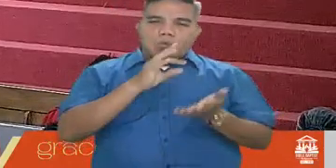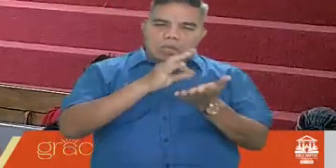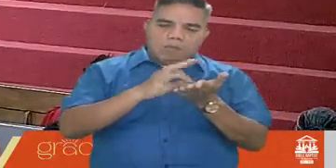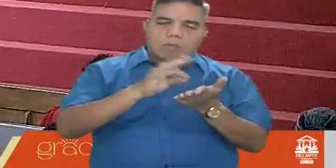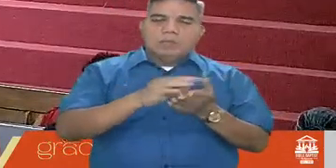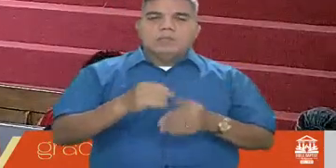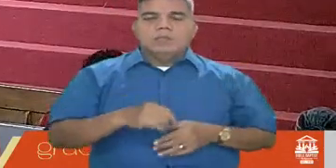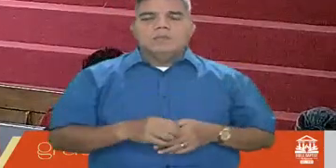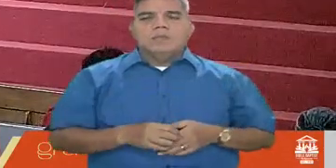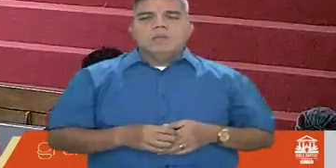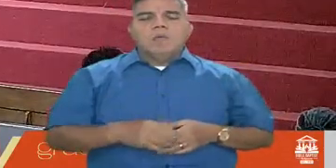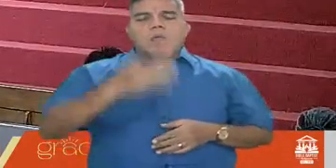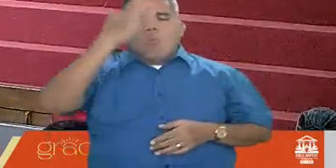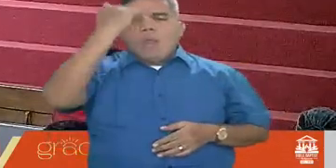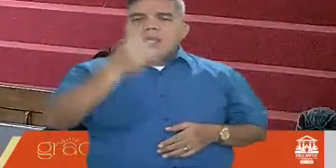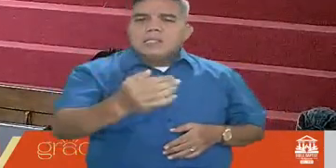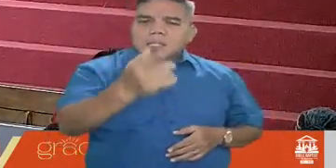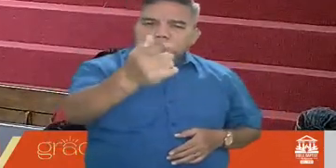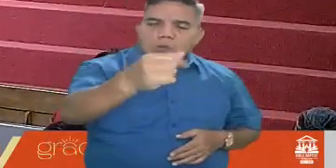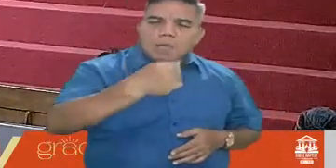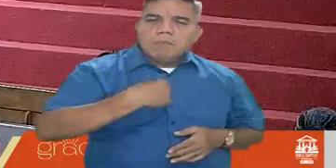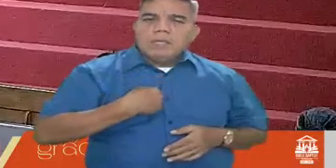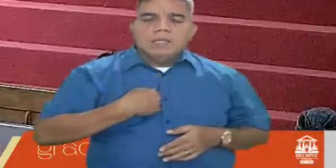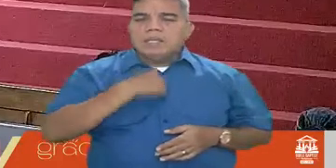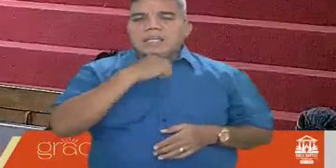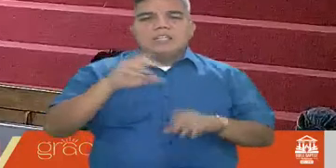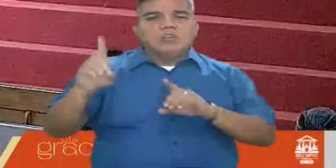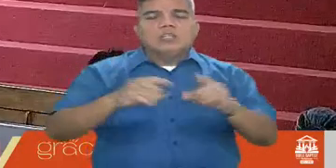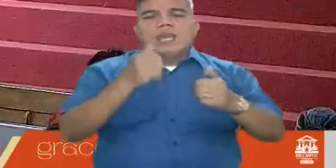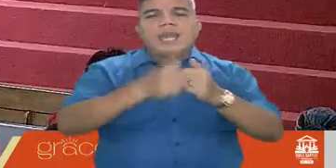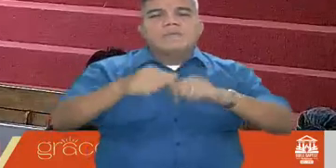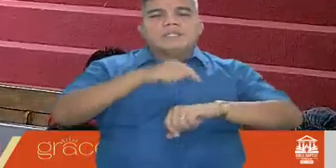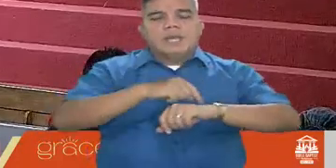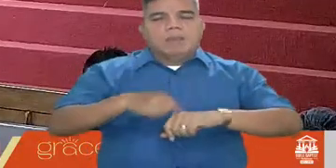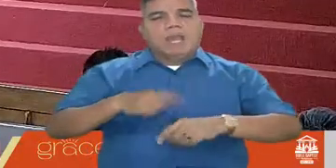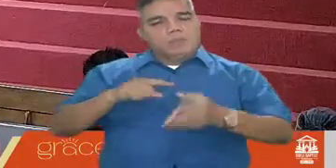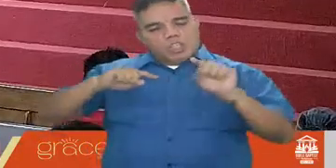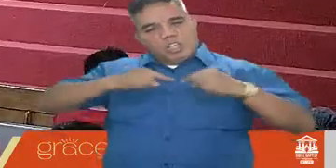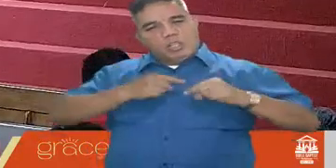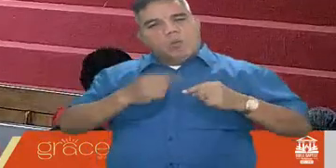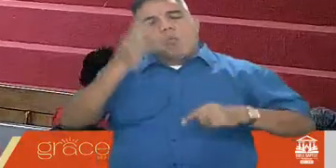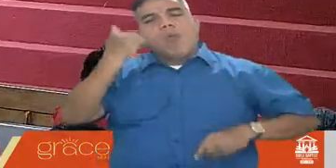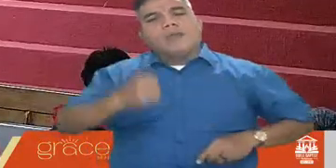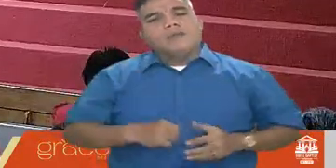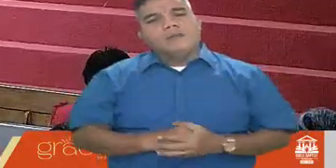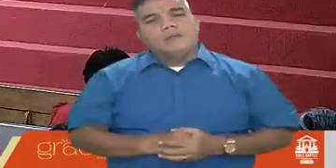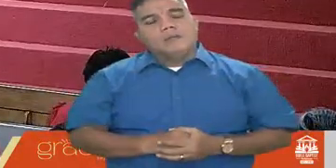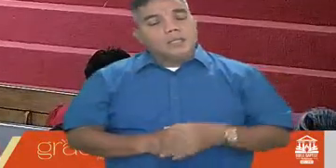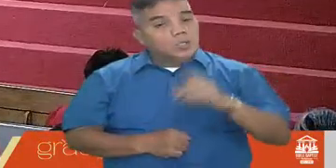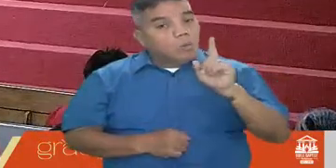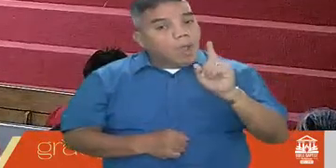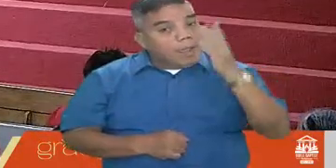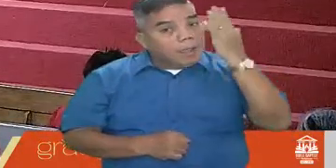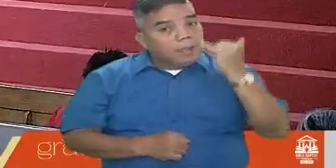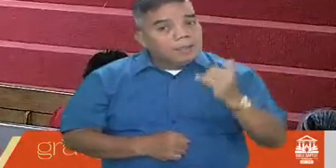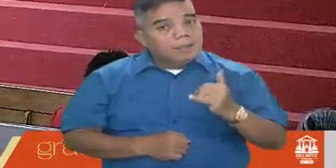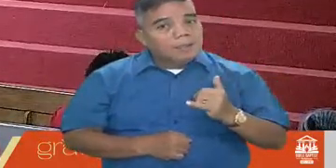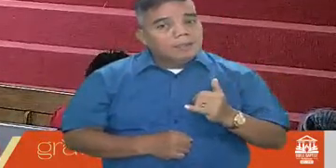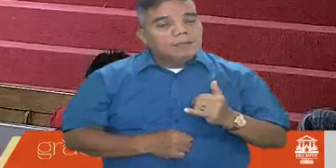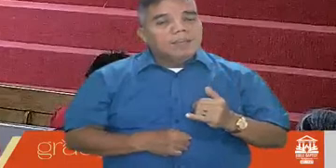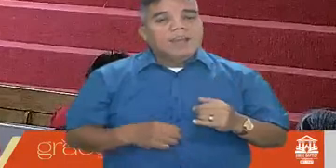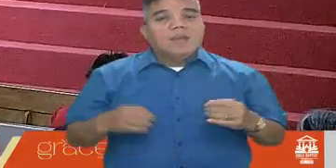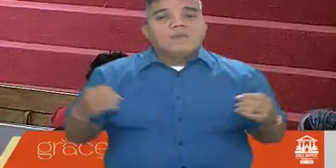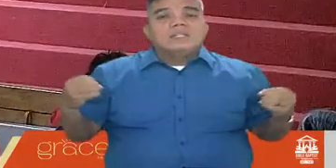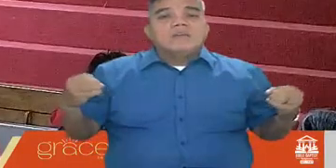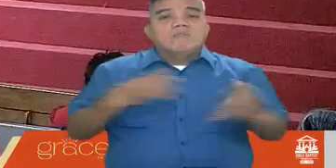Mo-confess lang ko ninyo. Why is it that you and me are not able to do this every time we are hurt? Do you know why? Do